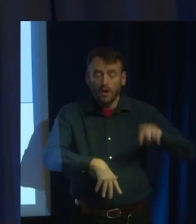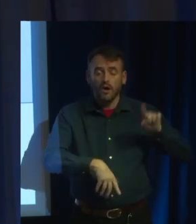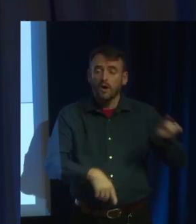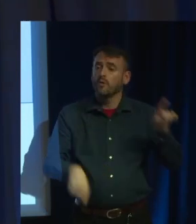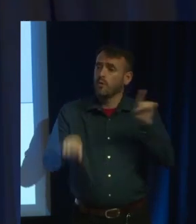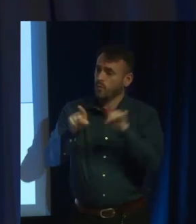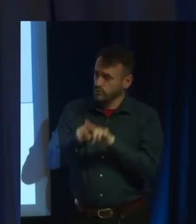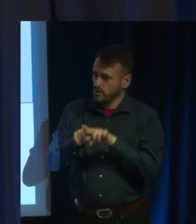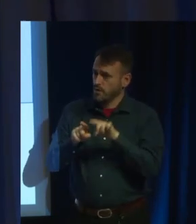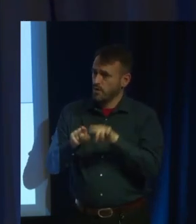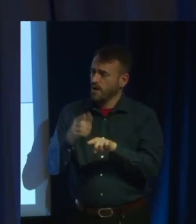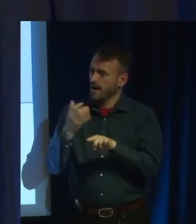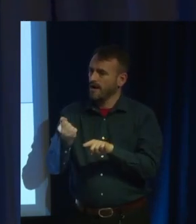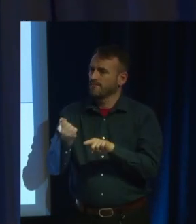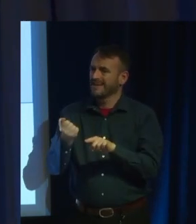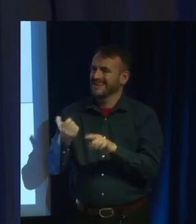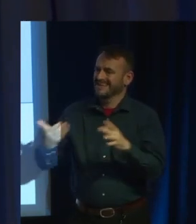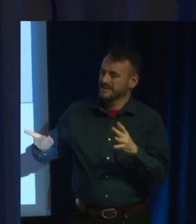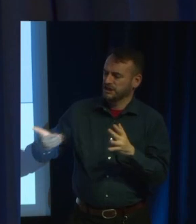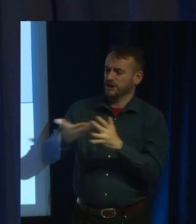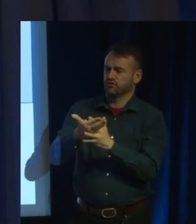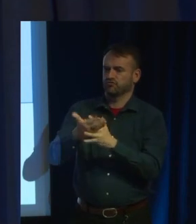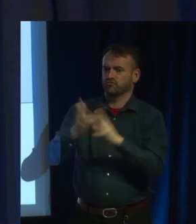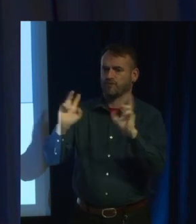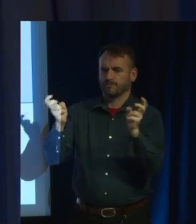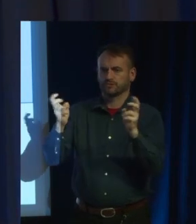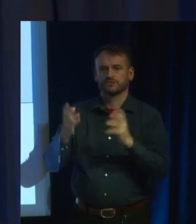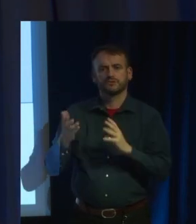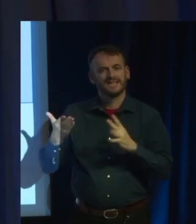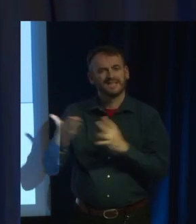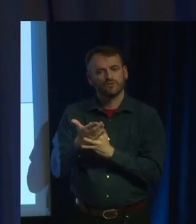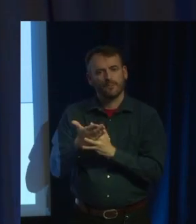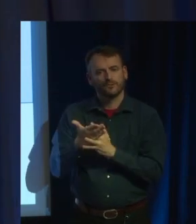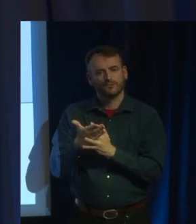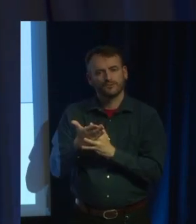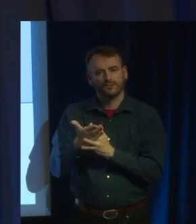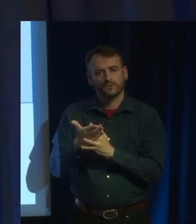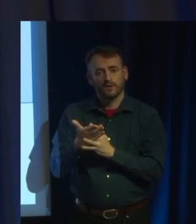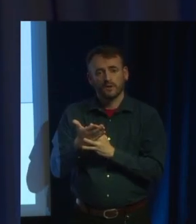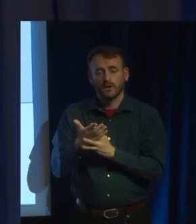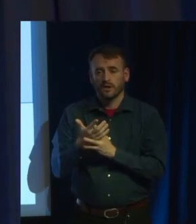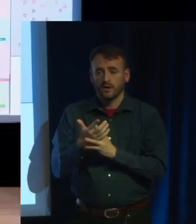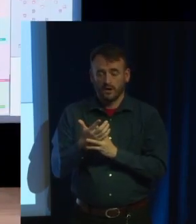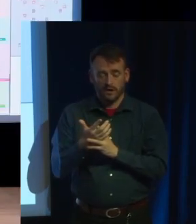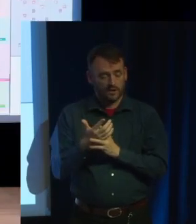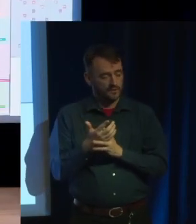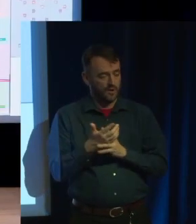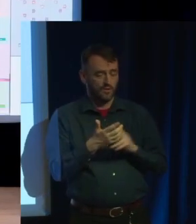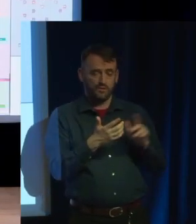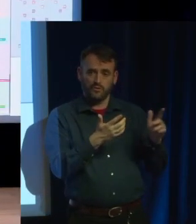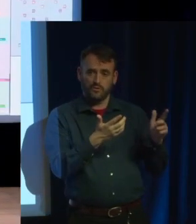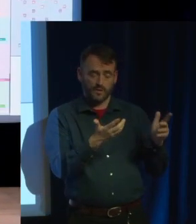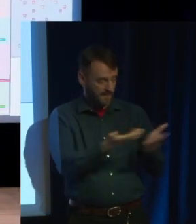we called interruptions. Because like I mentioned before, you can basically, as a player, do everything. You